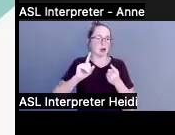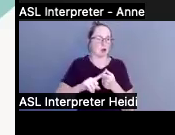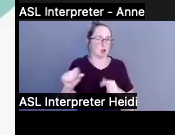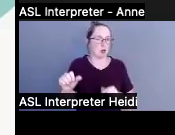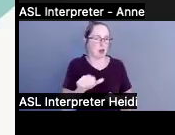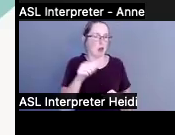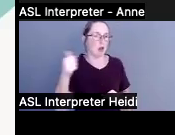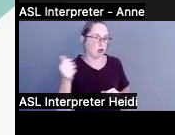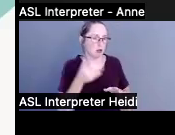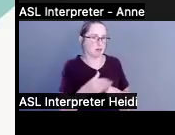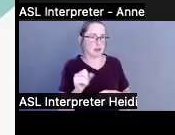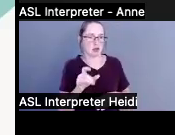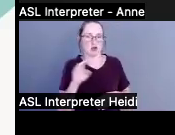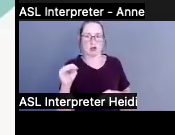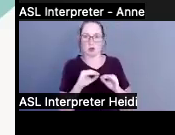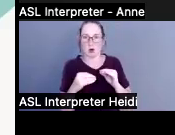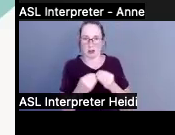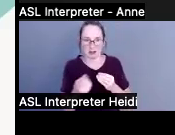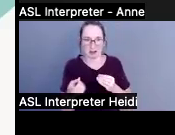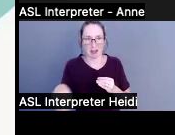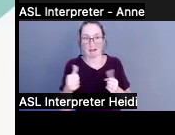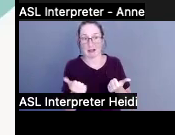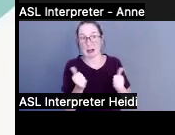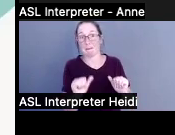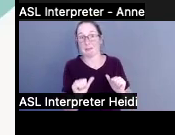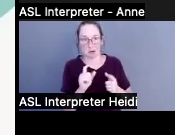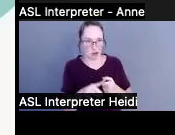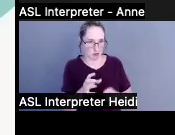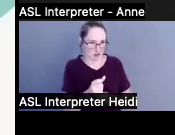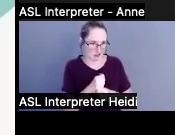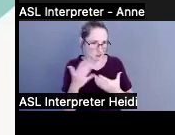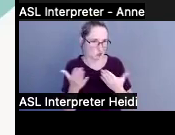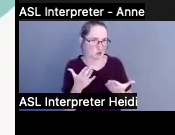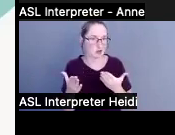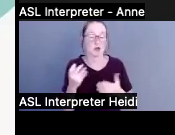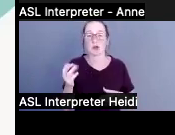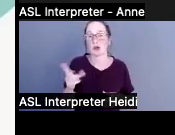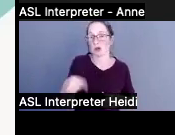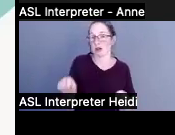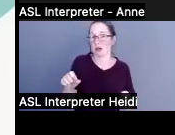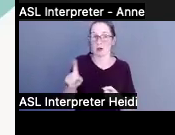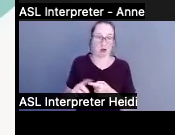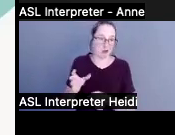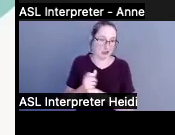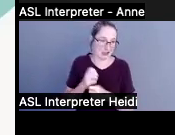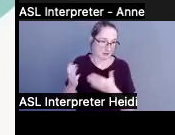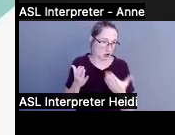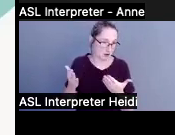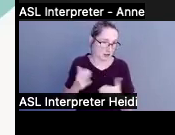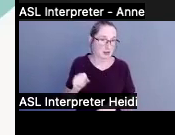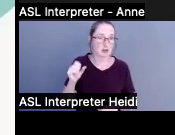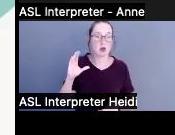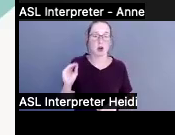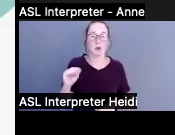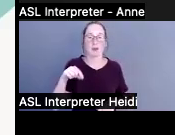other mainstream organizations that they have attempted to receive services from, or they were able to receive services from. And so